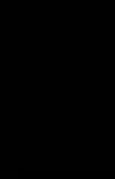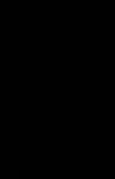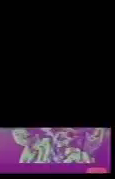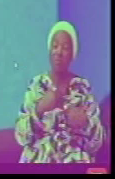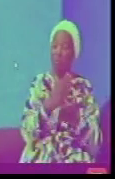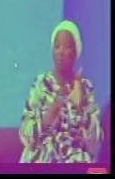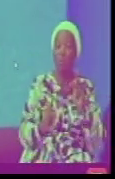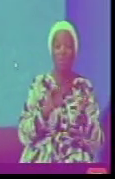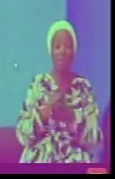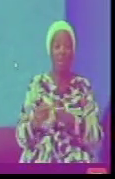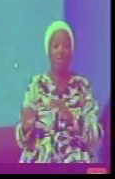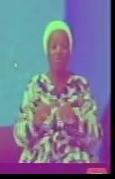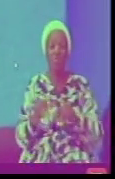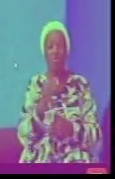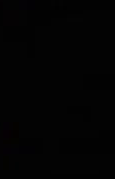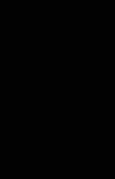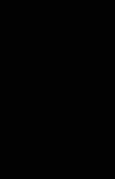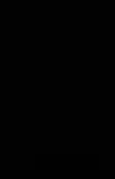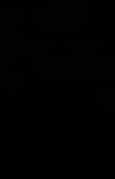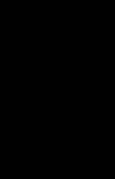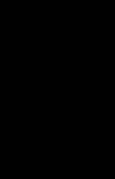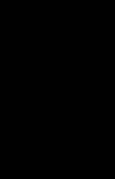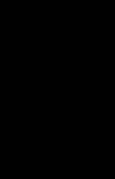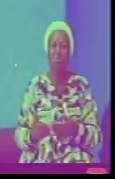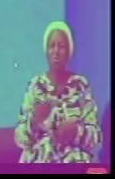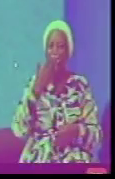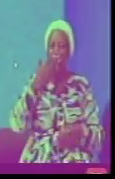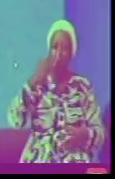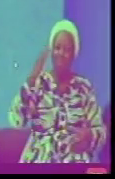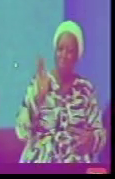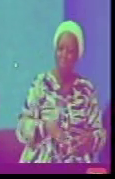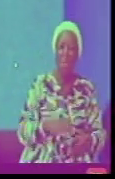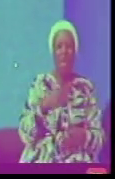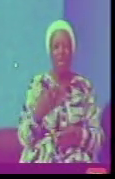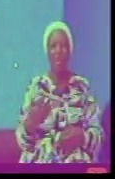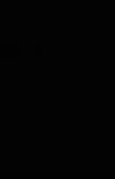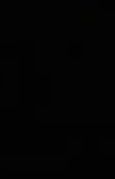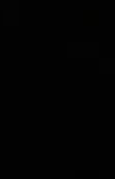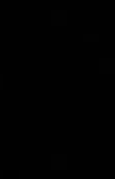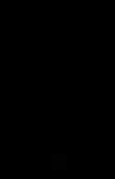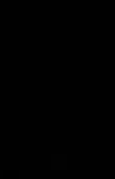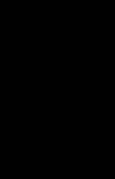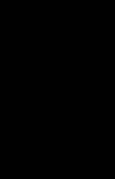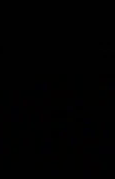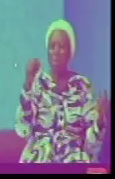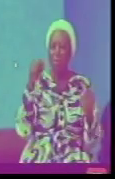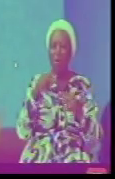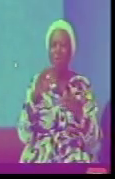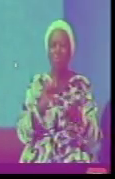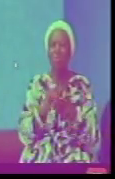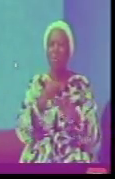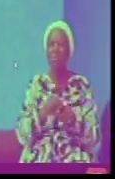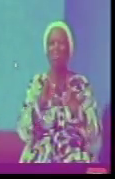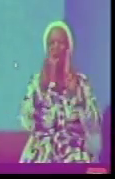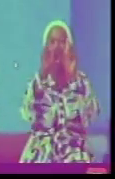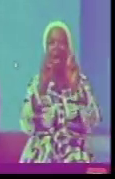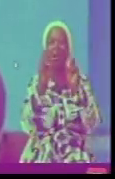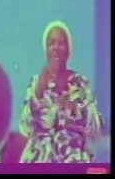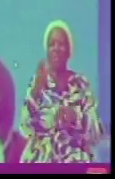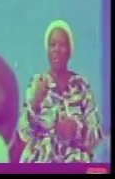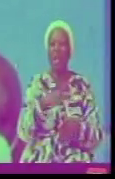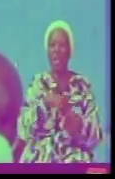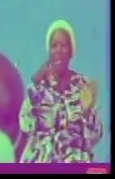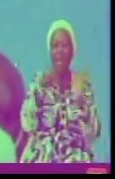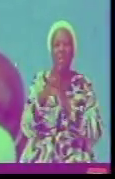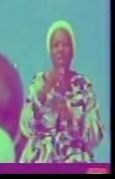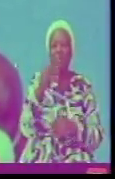result of the discouragement. And the, you know, there are people that do some weird things. Some even go to